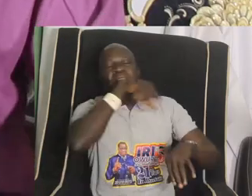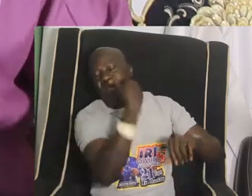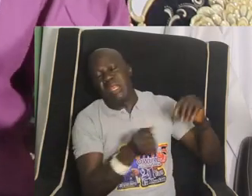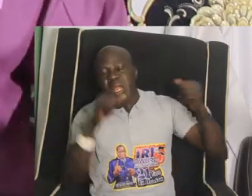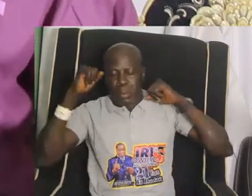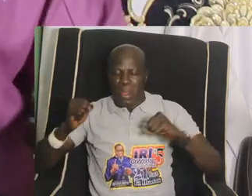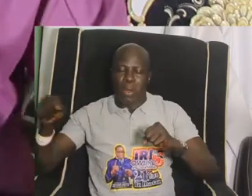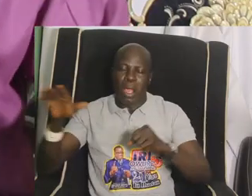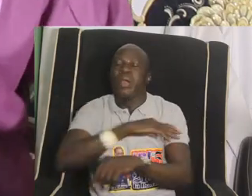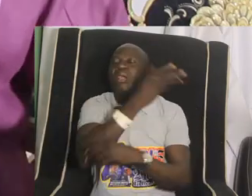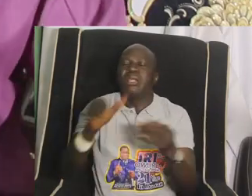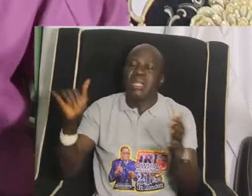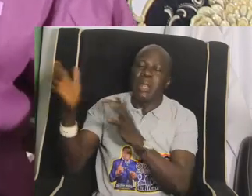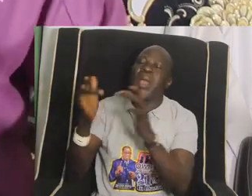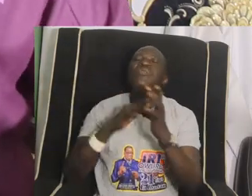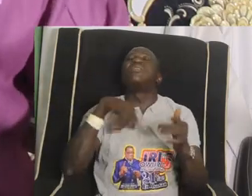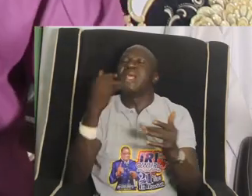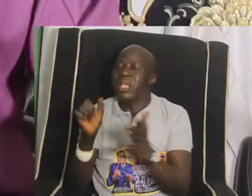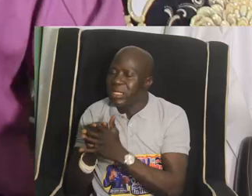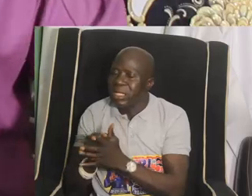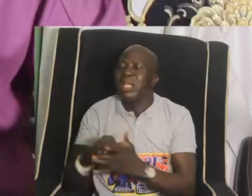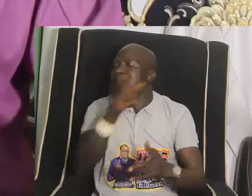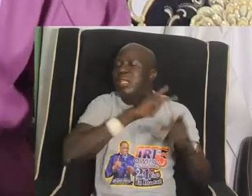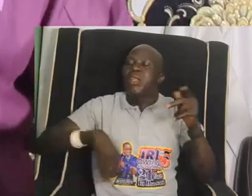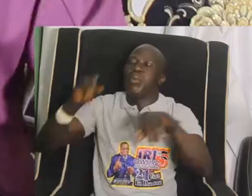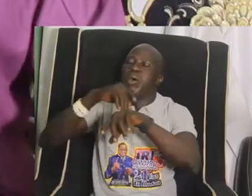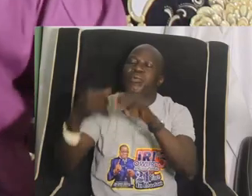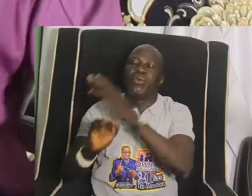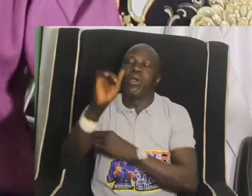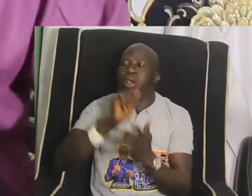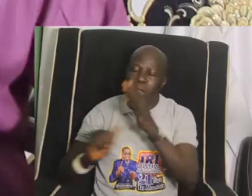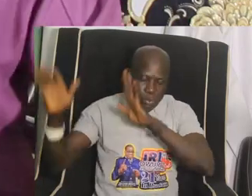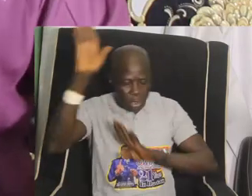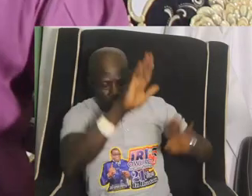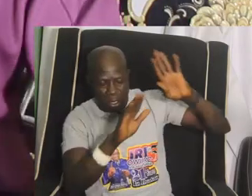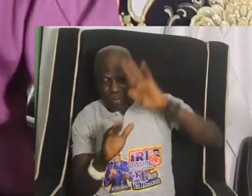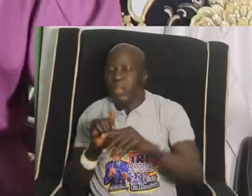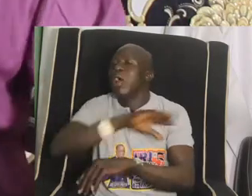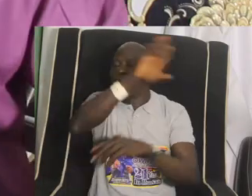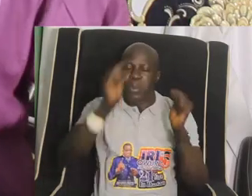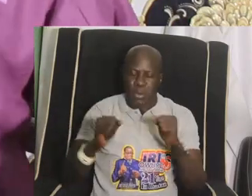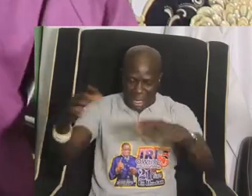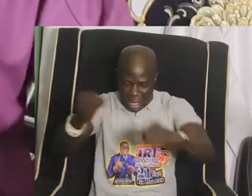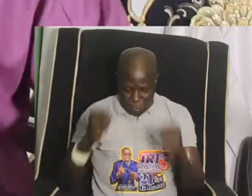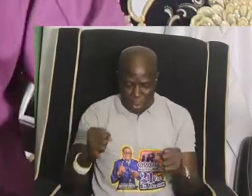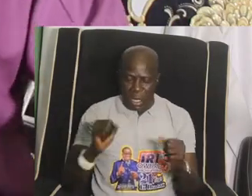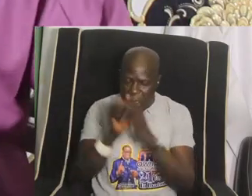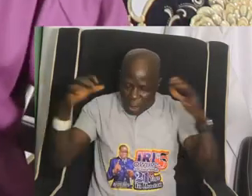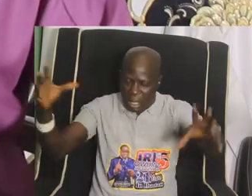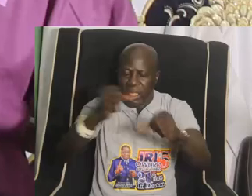you have to pass. Be ready, be ready. The Bible says. Be ready. The kingdom of God. So when I found them. Don't you have to fall.